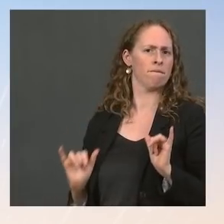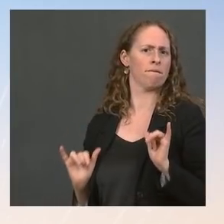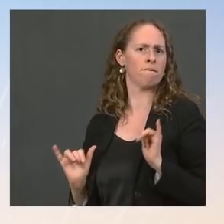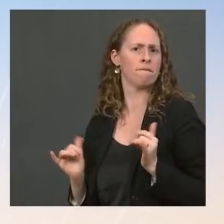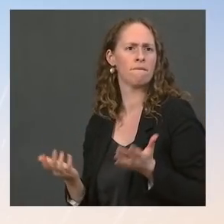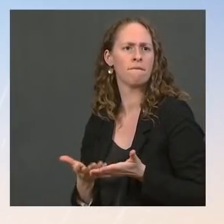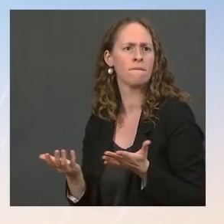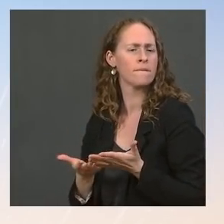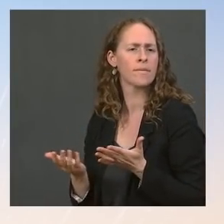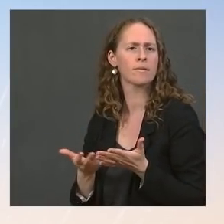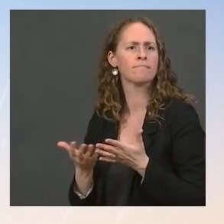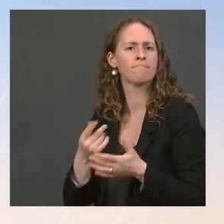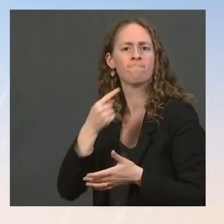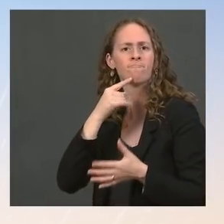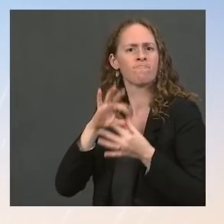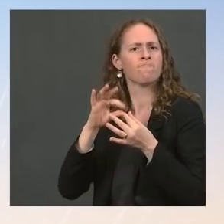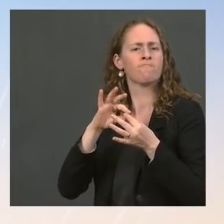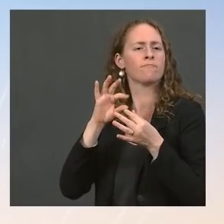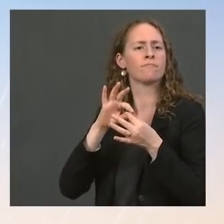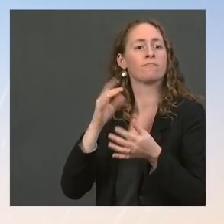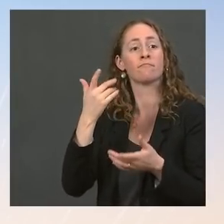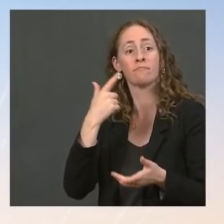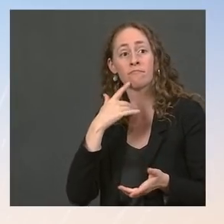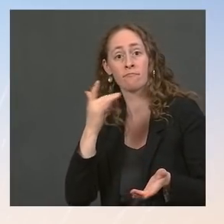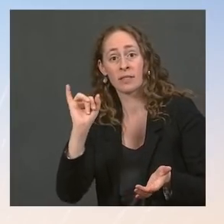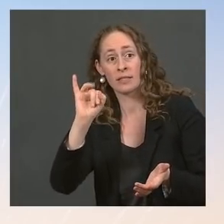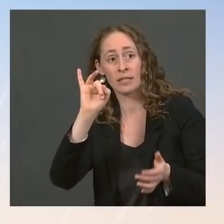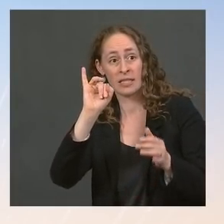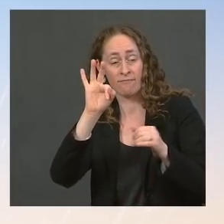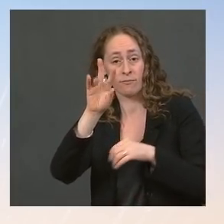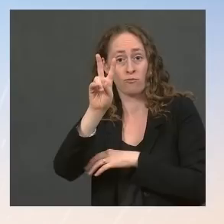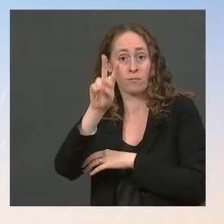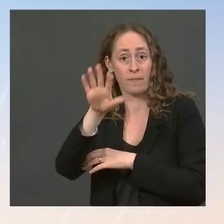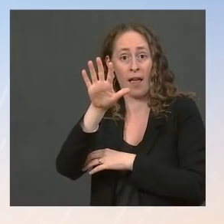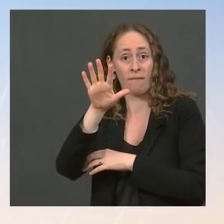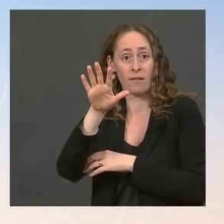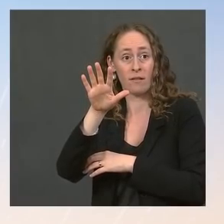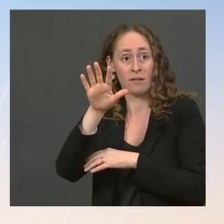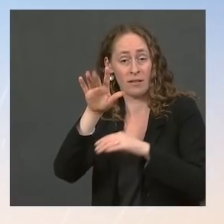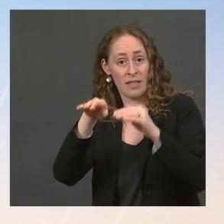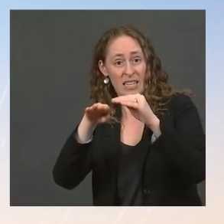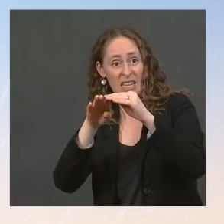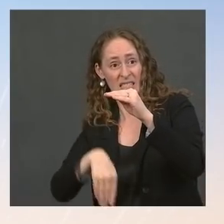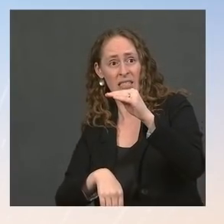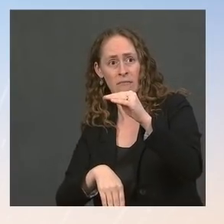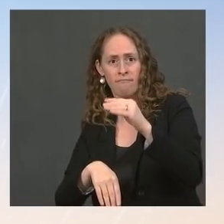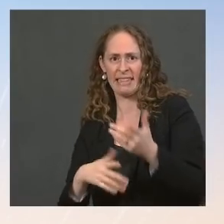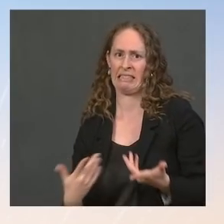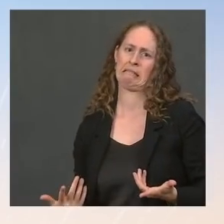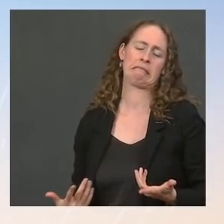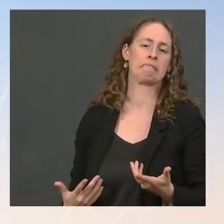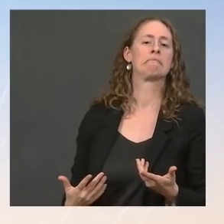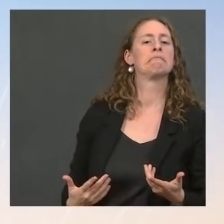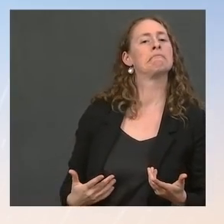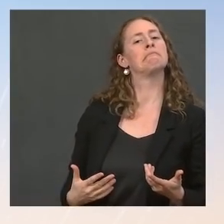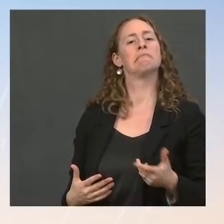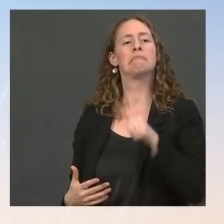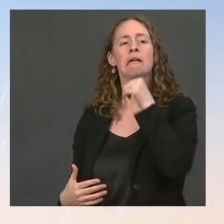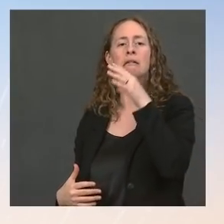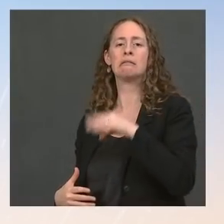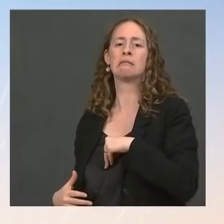me that anything less than $2.5 trillion would be very tough to swallow. Did the president play a role in